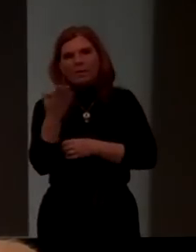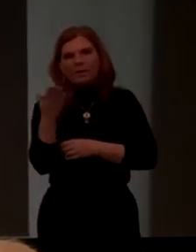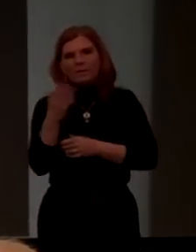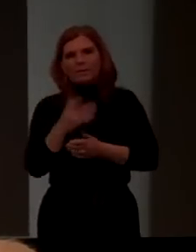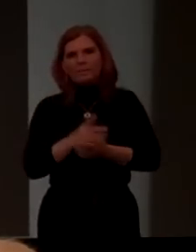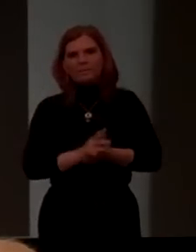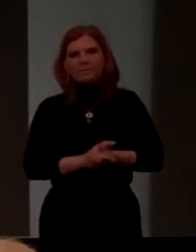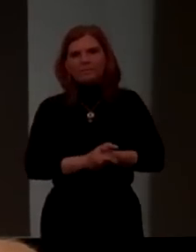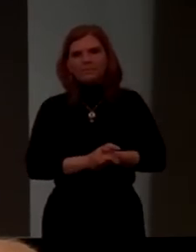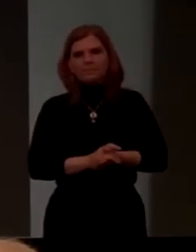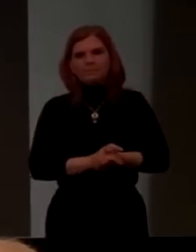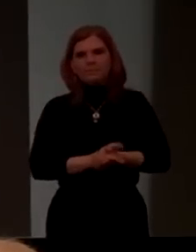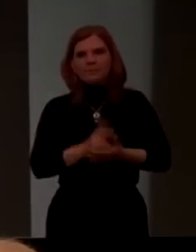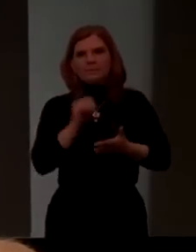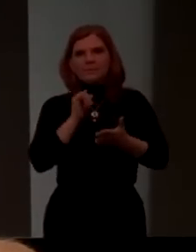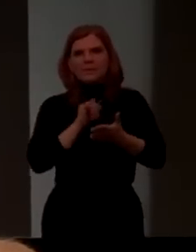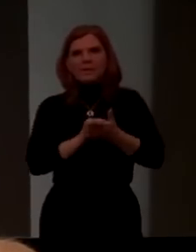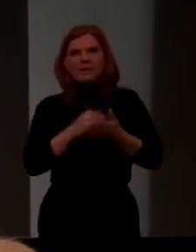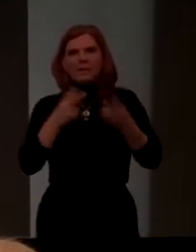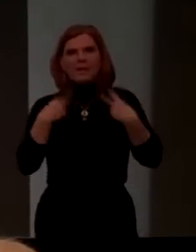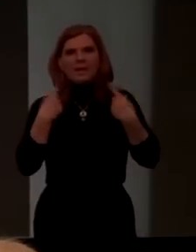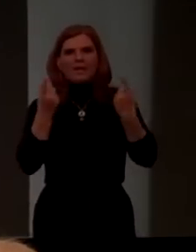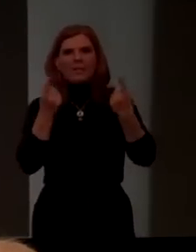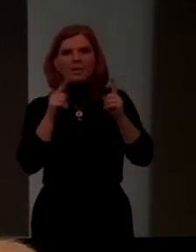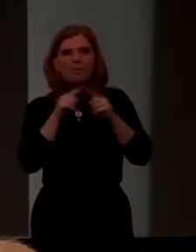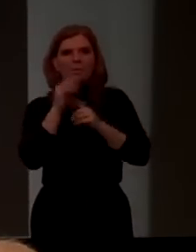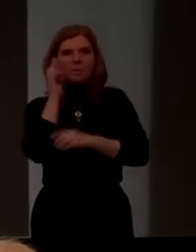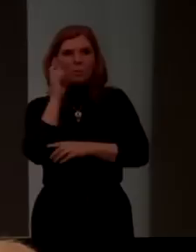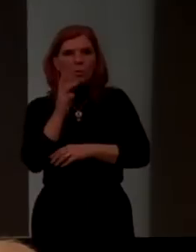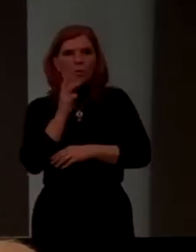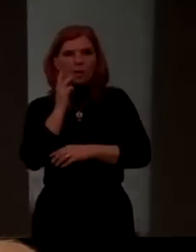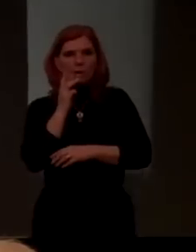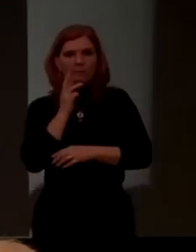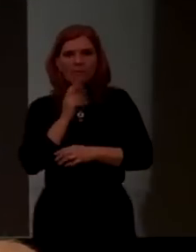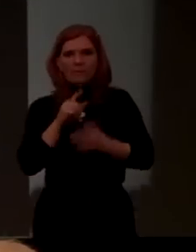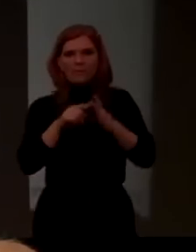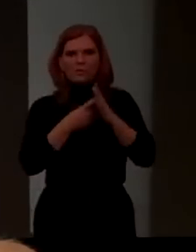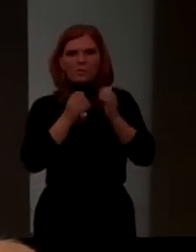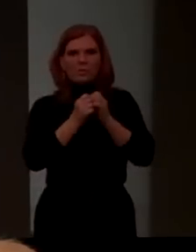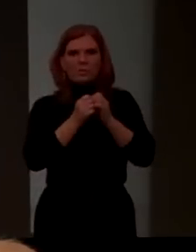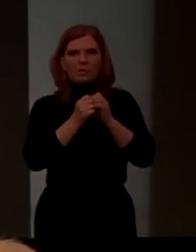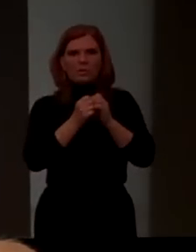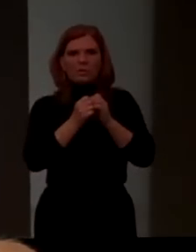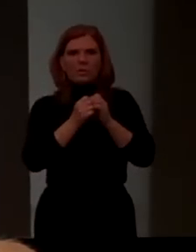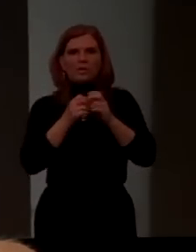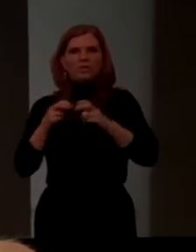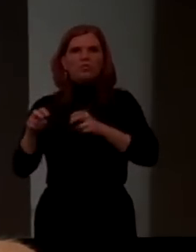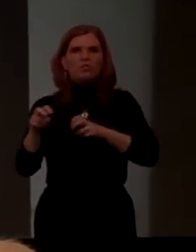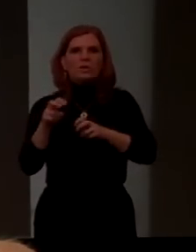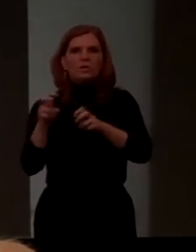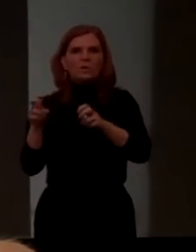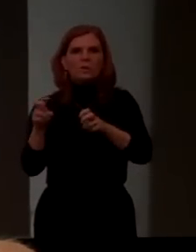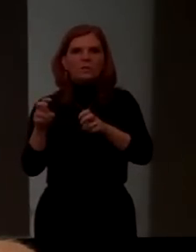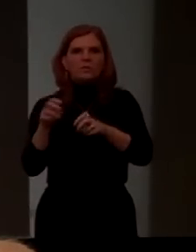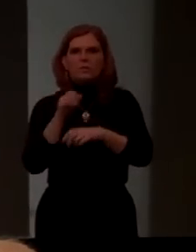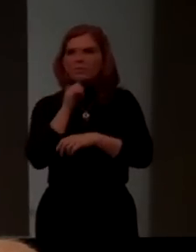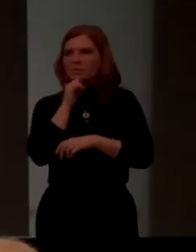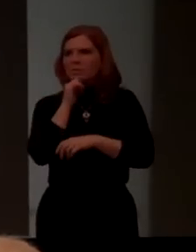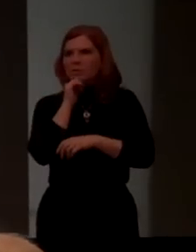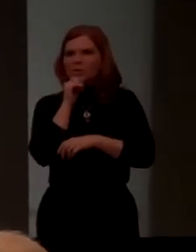things that have happened to Wheeling. Start with transportation. You don't have any